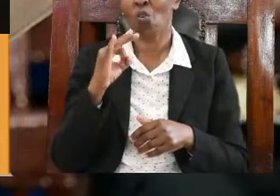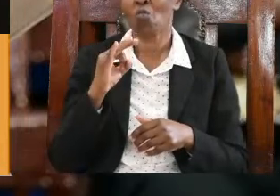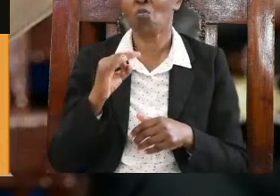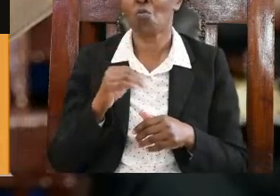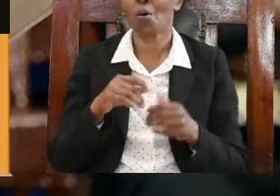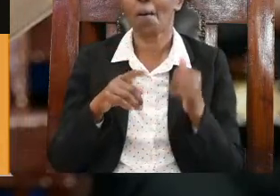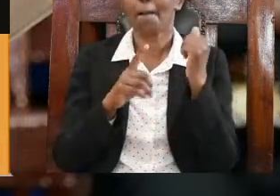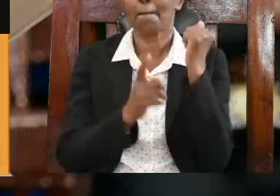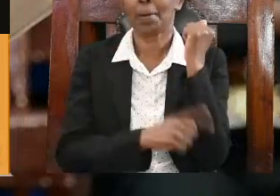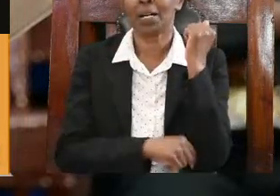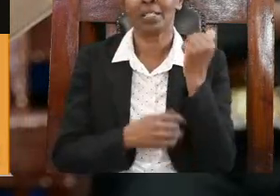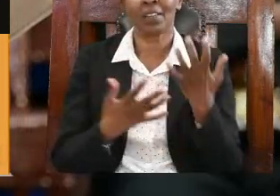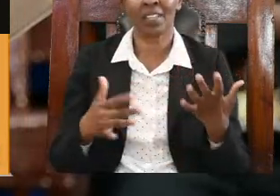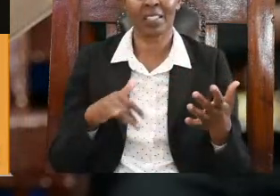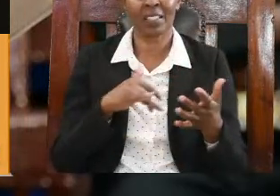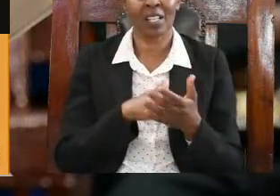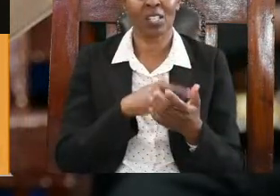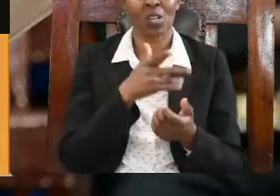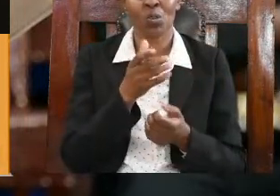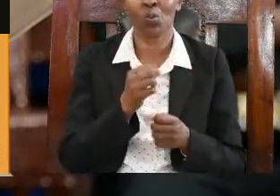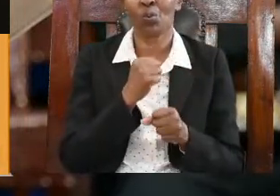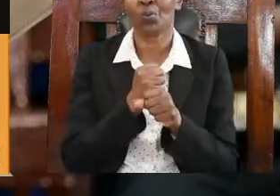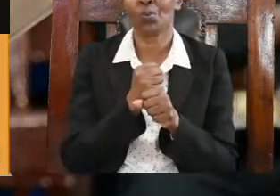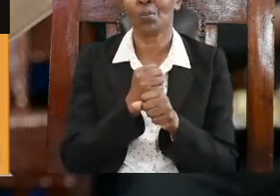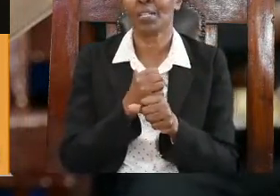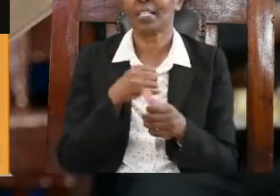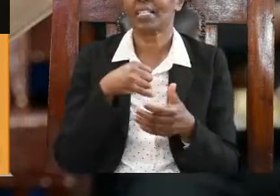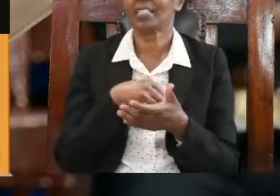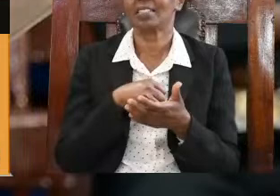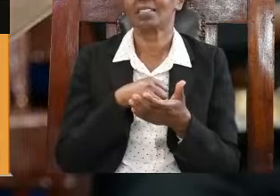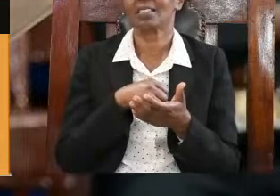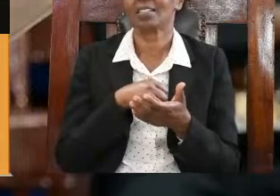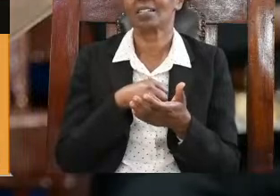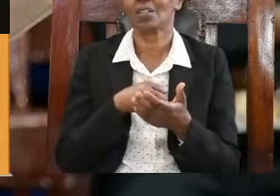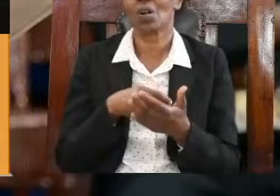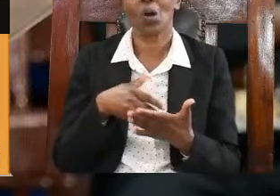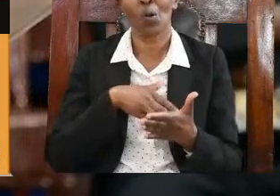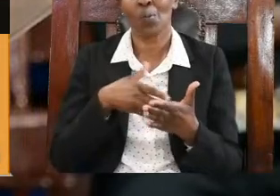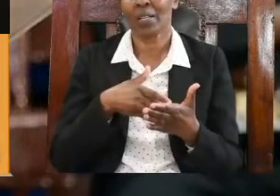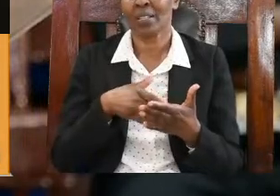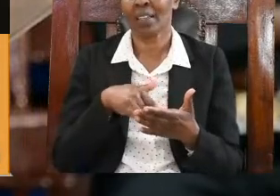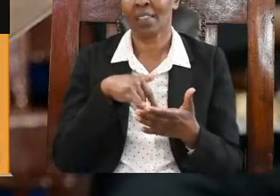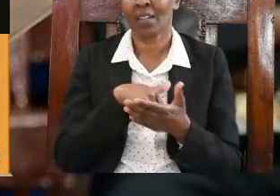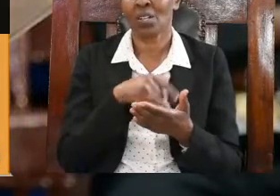wickedness. It is just a weakness that you cannot control.